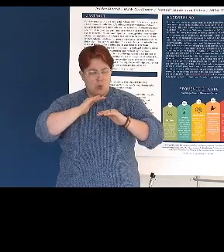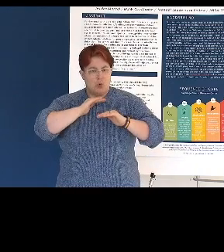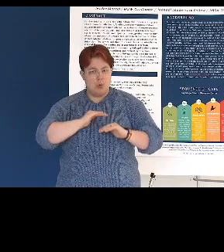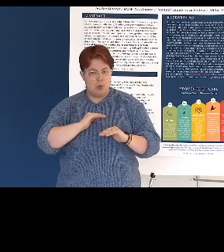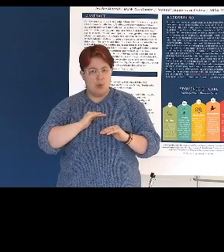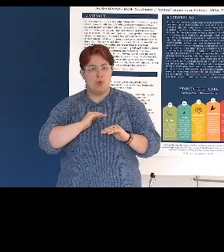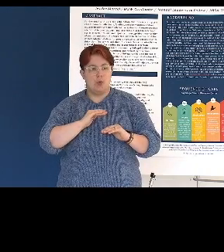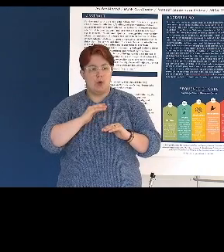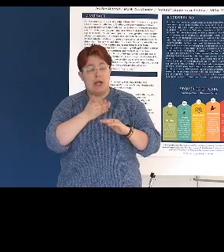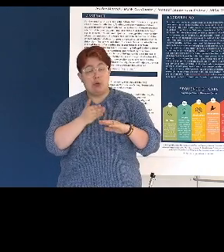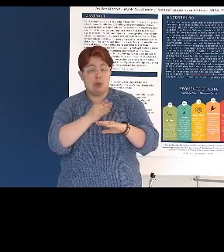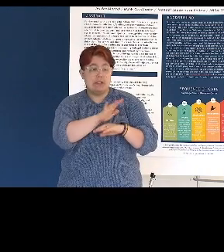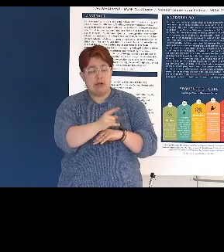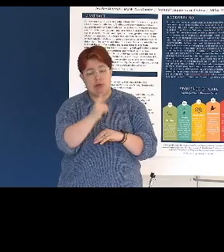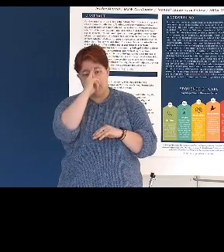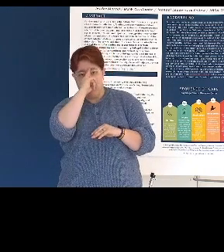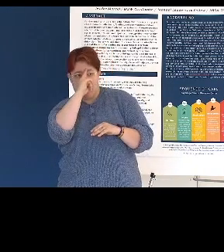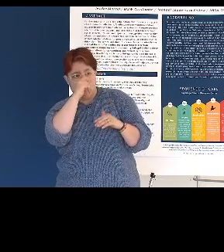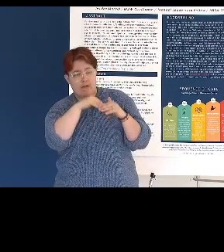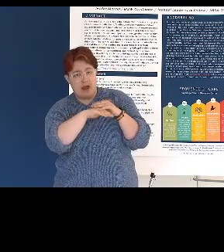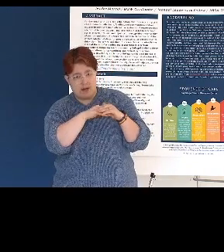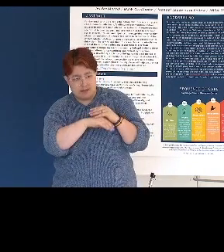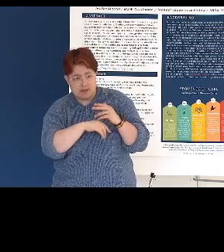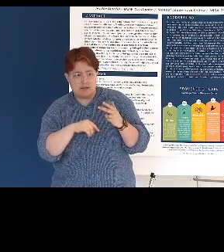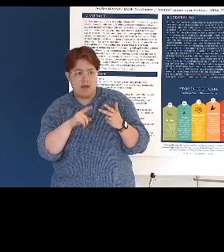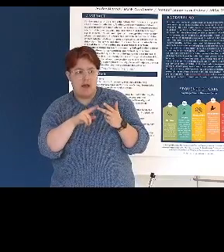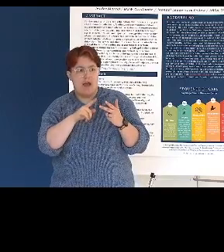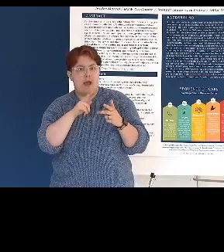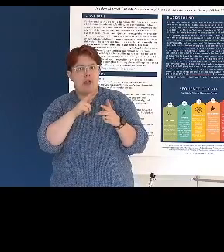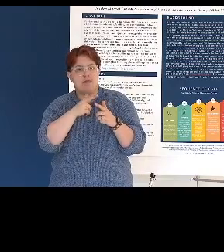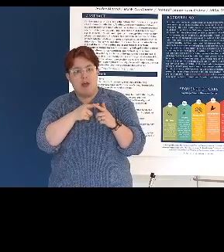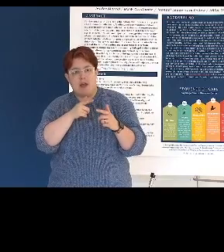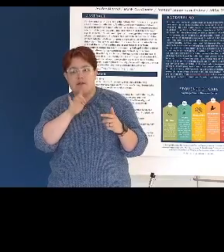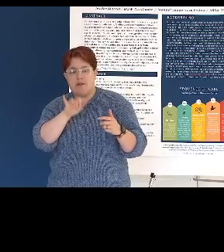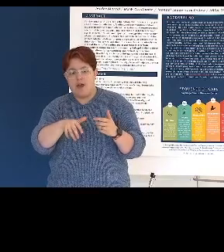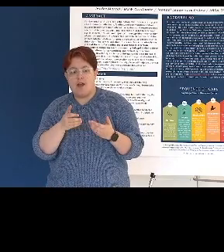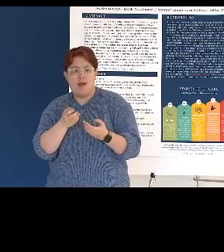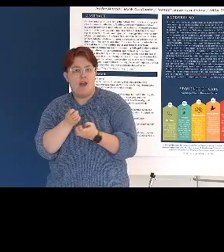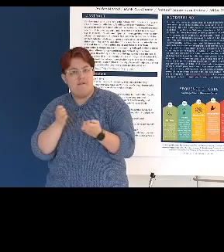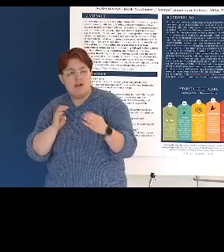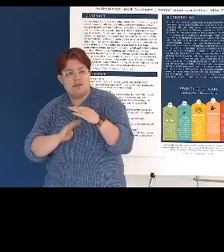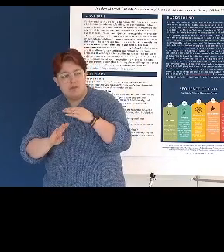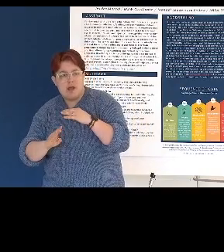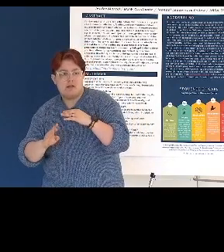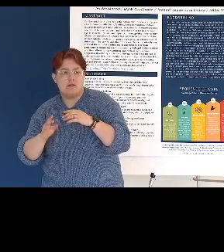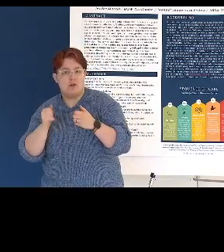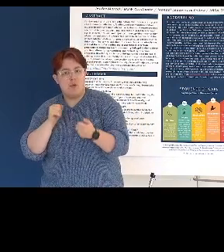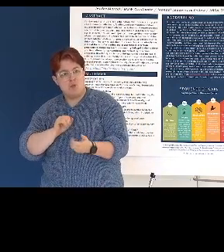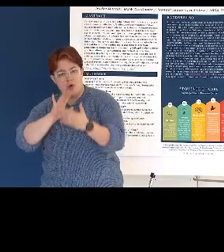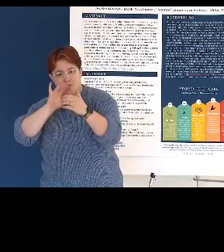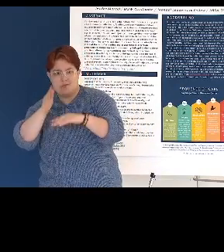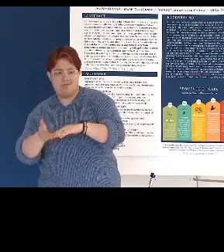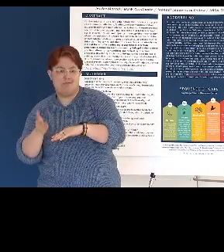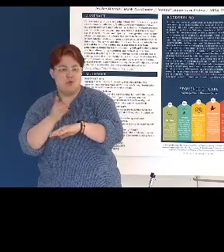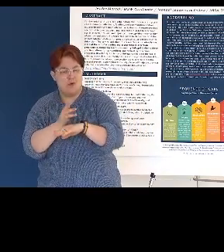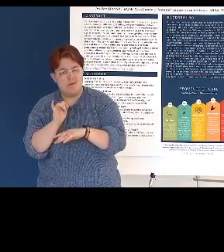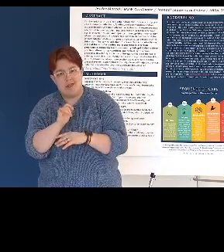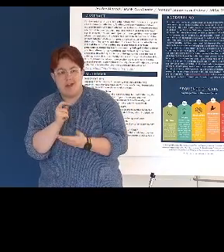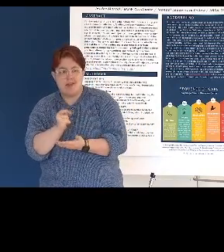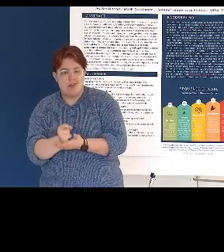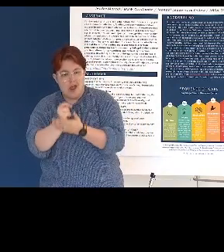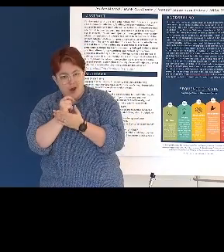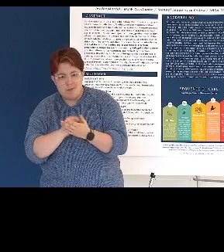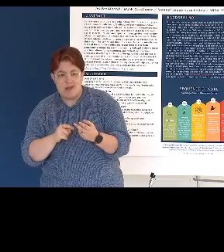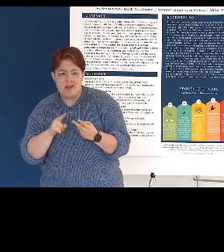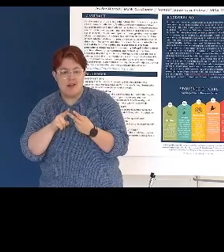will then increase the effectiveness of these evidence-based approaches like cognitive behavior therapy, psychoeducation, dialectical